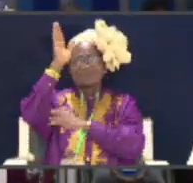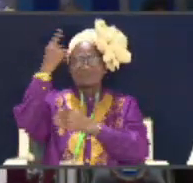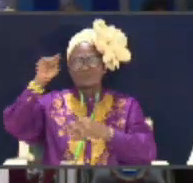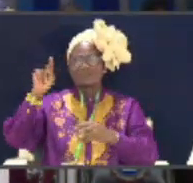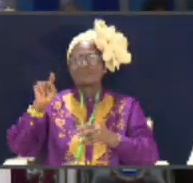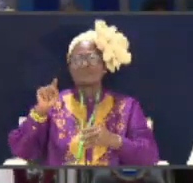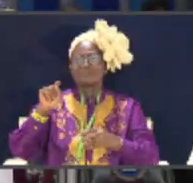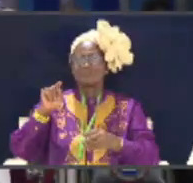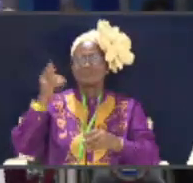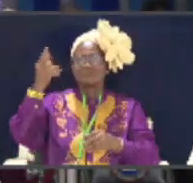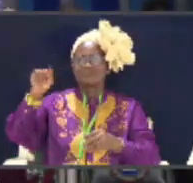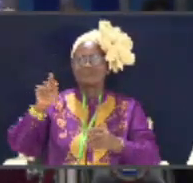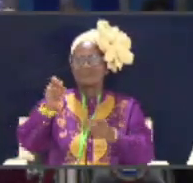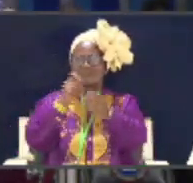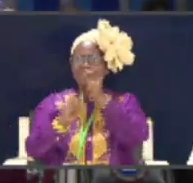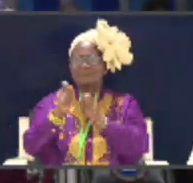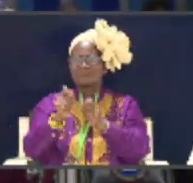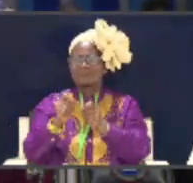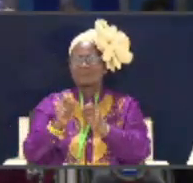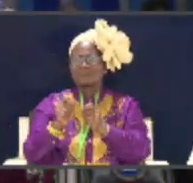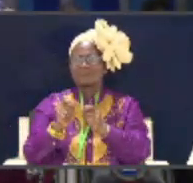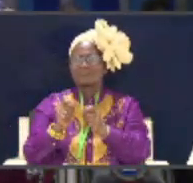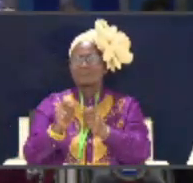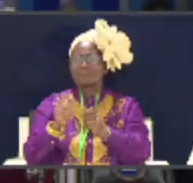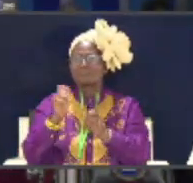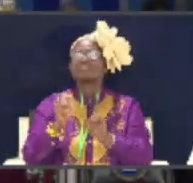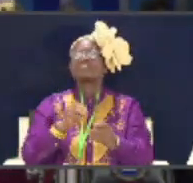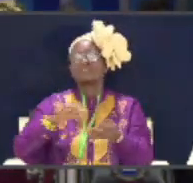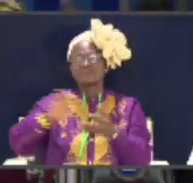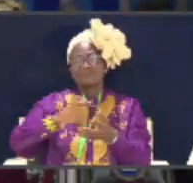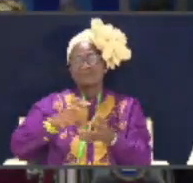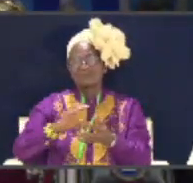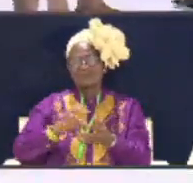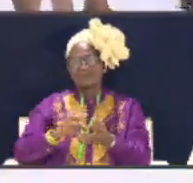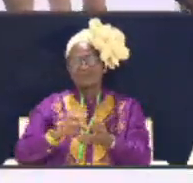the extraordinary choir that he had given us.